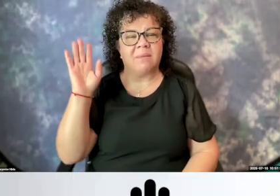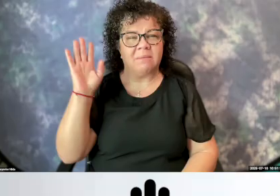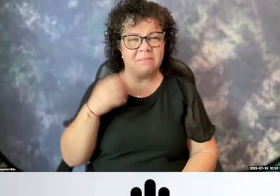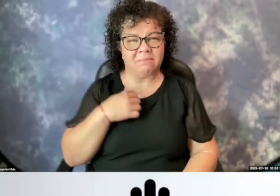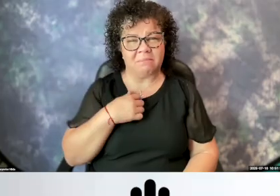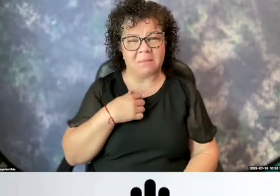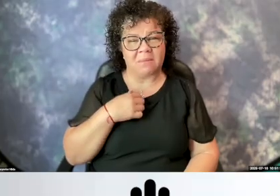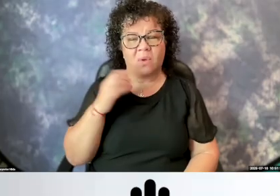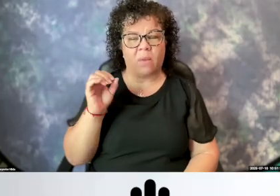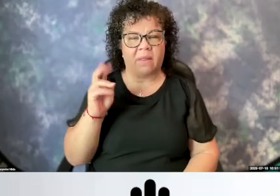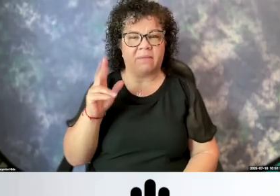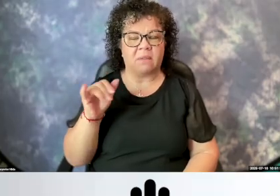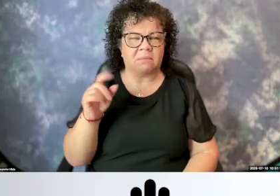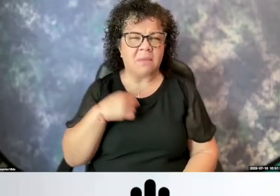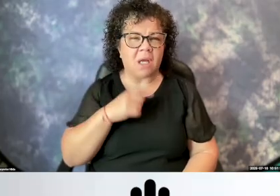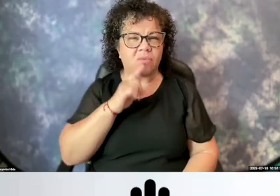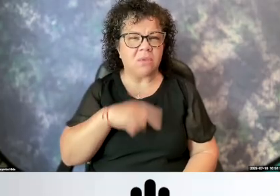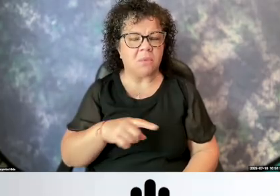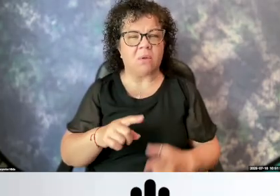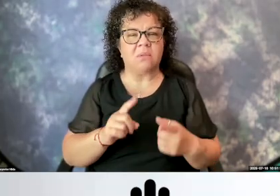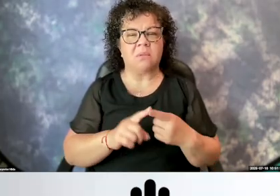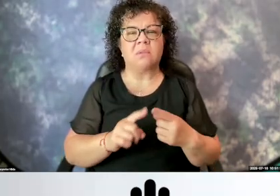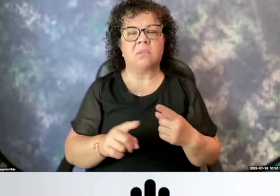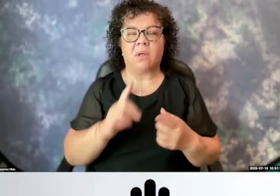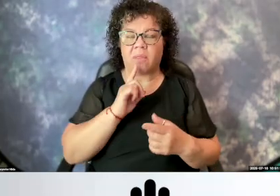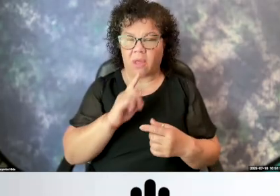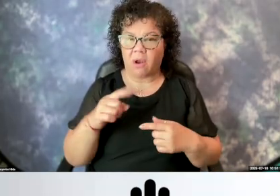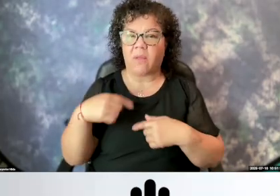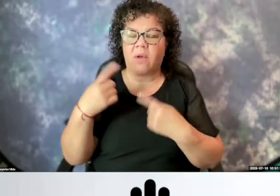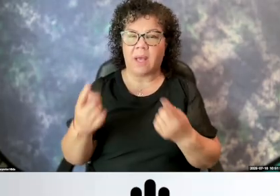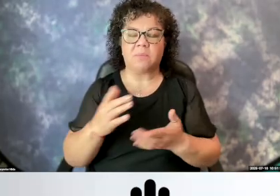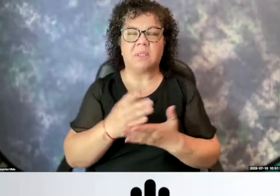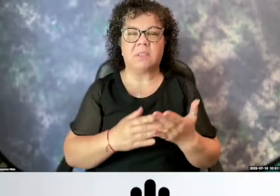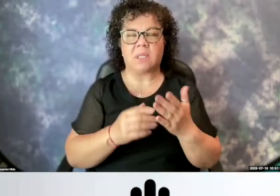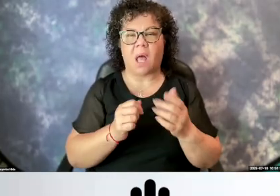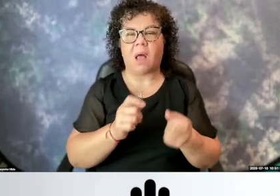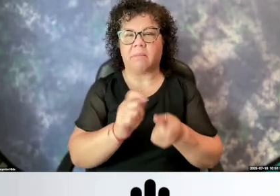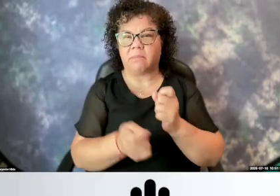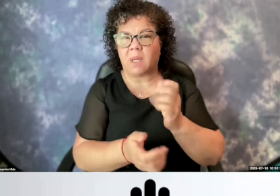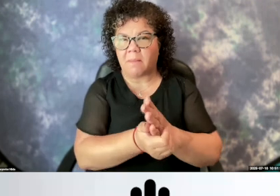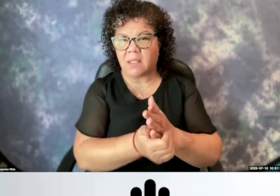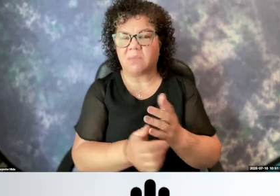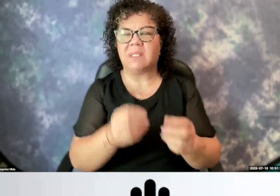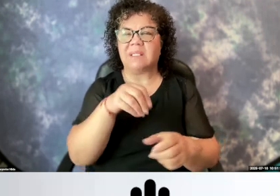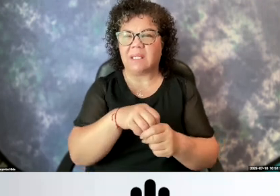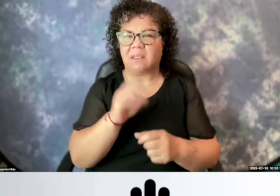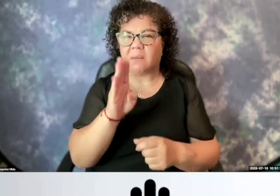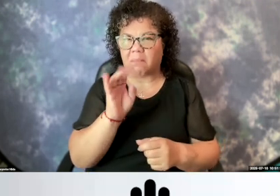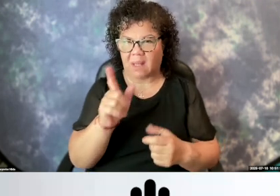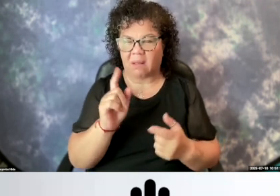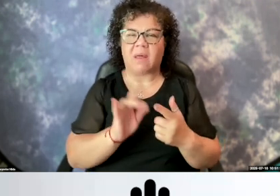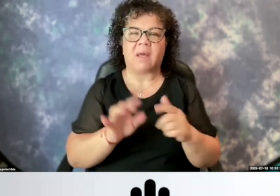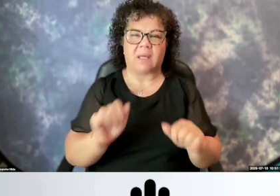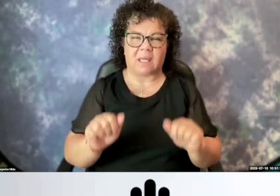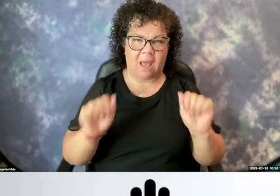in. So there has been some amendments in some bills that that could possibly affect these light duty